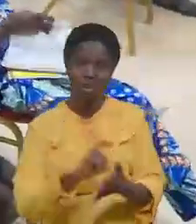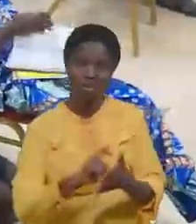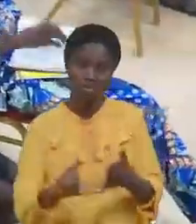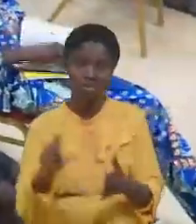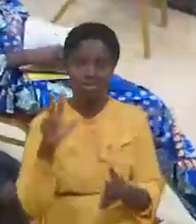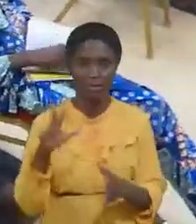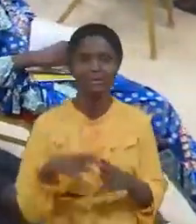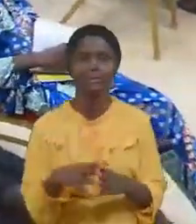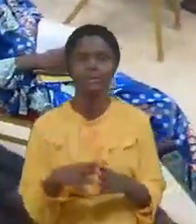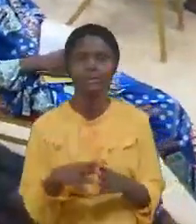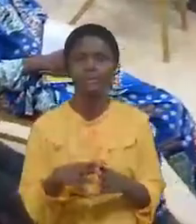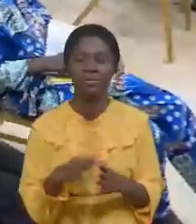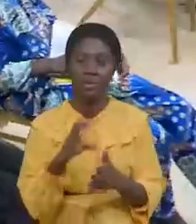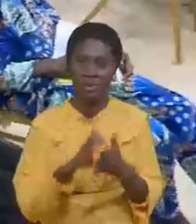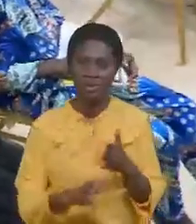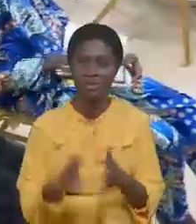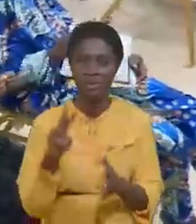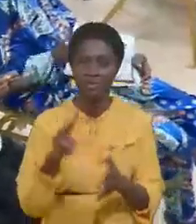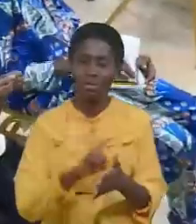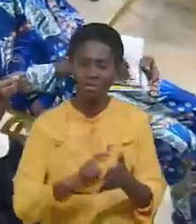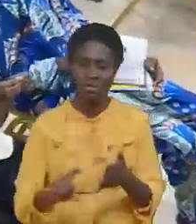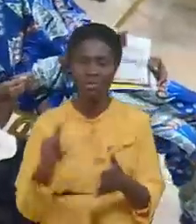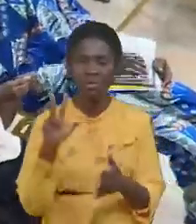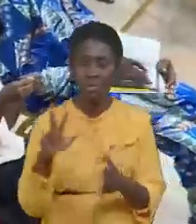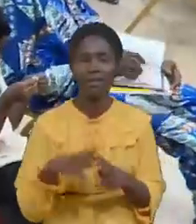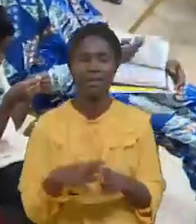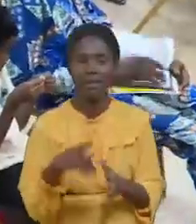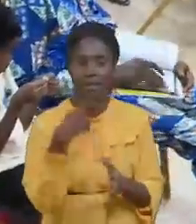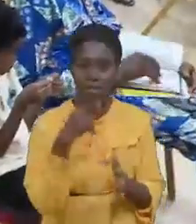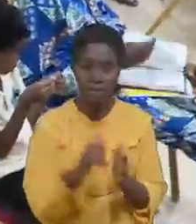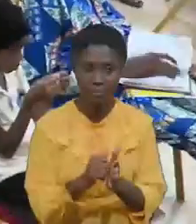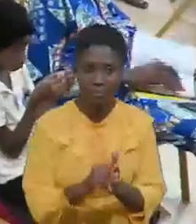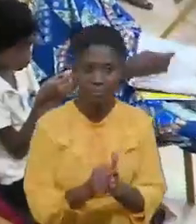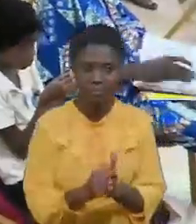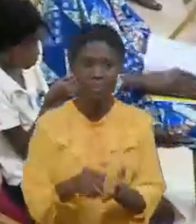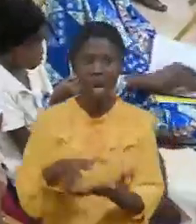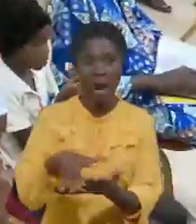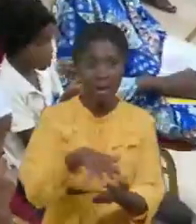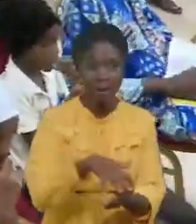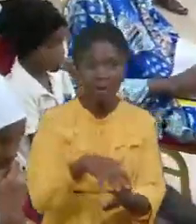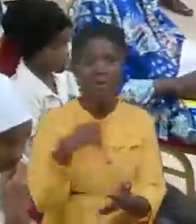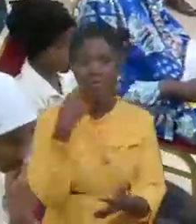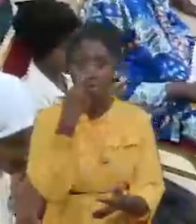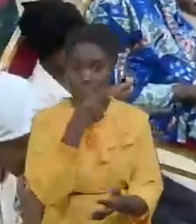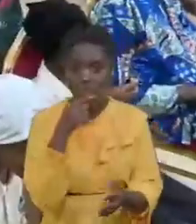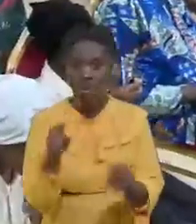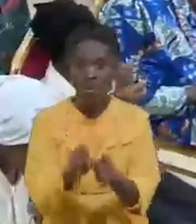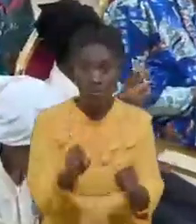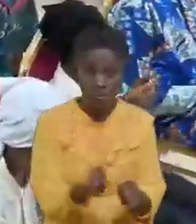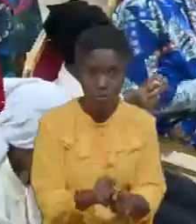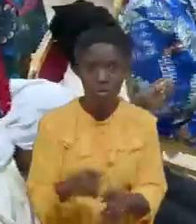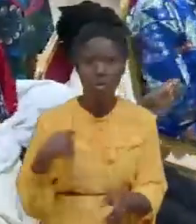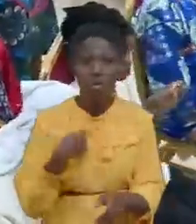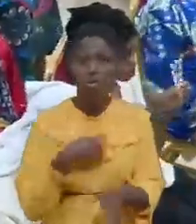3. Ephesians chapter 2, reading from verse 3, it says, among whom also